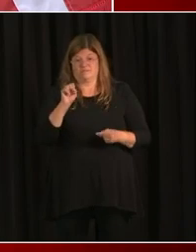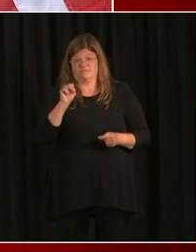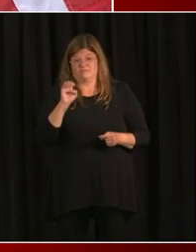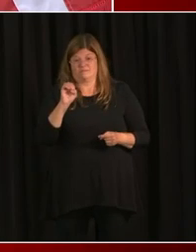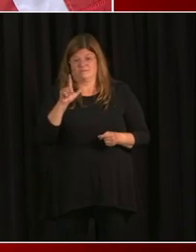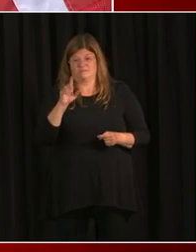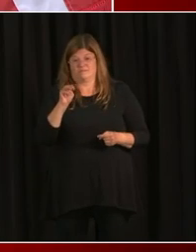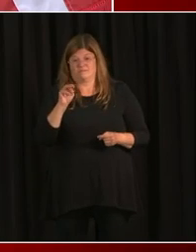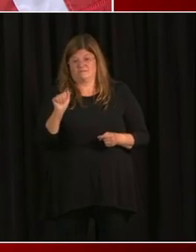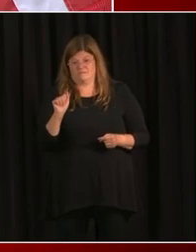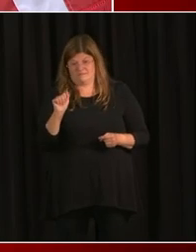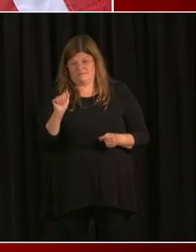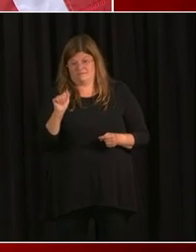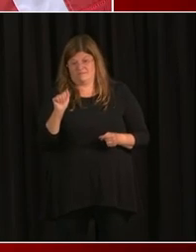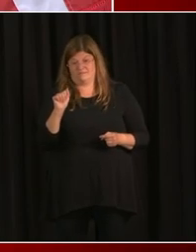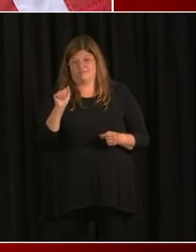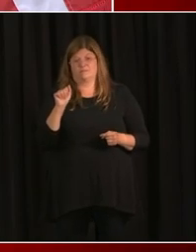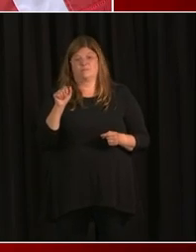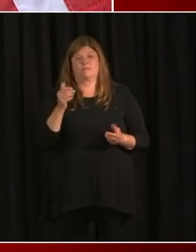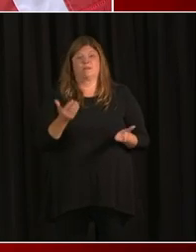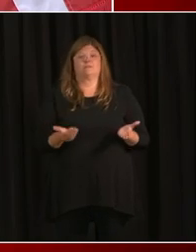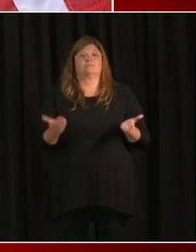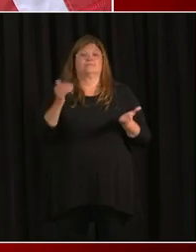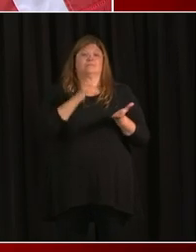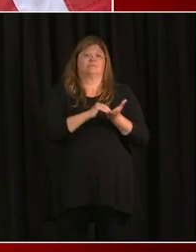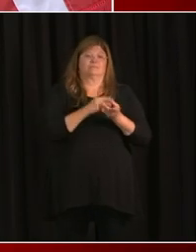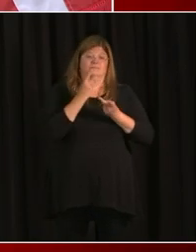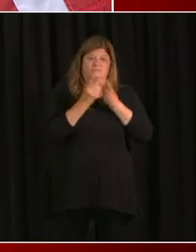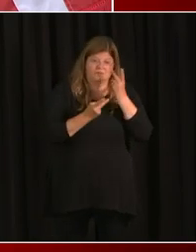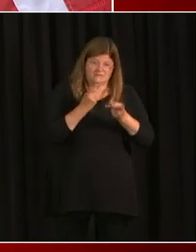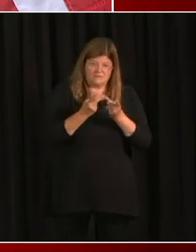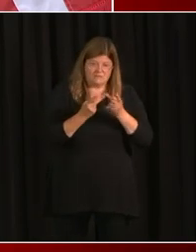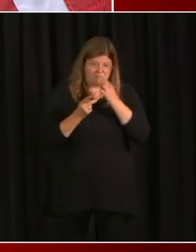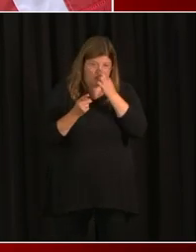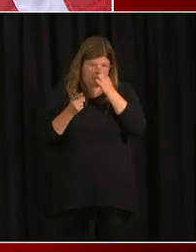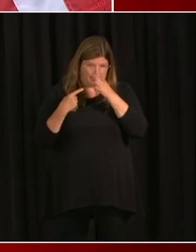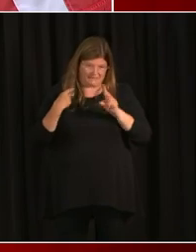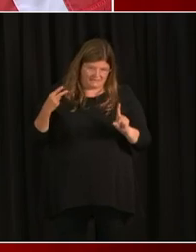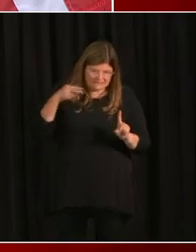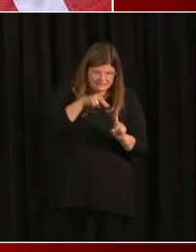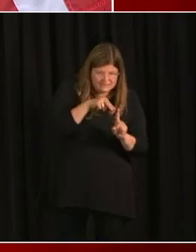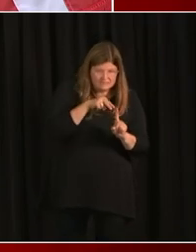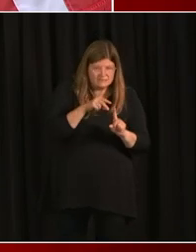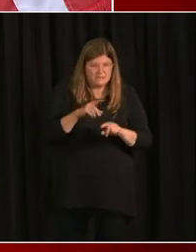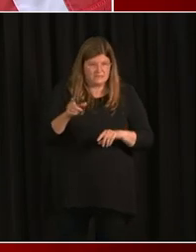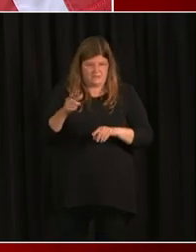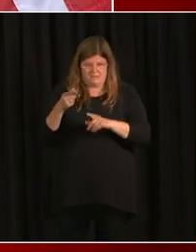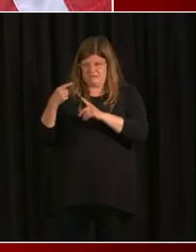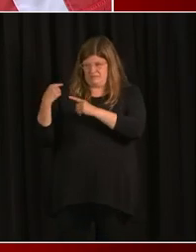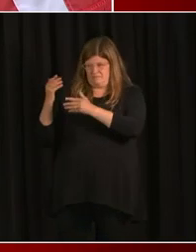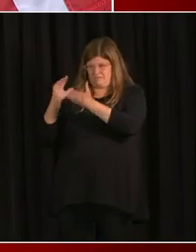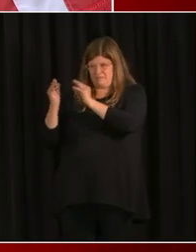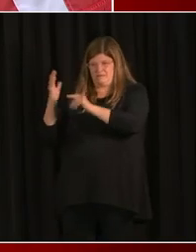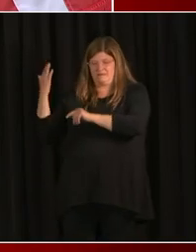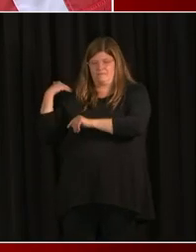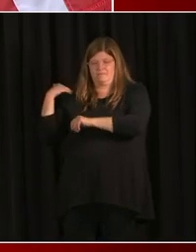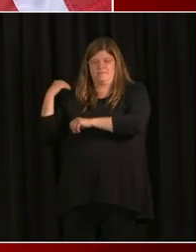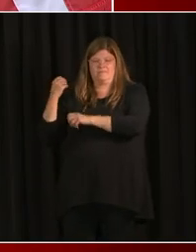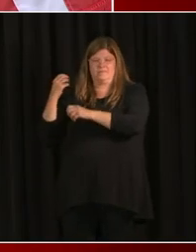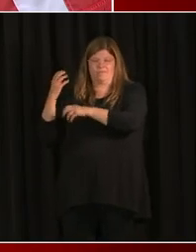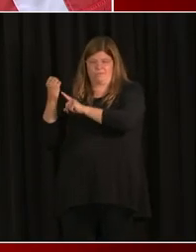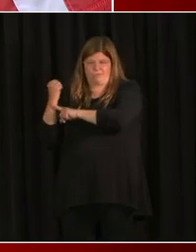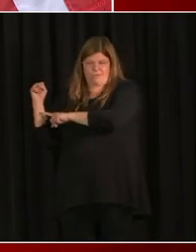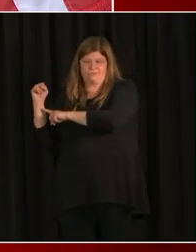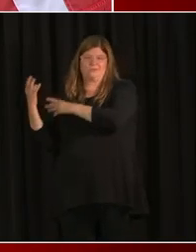group of Washingtonians who went with us on the pilgrimage to Selma. It is